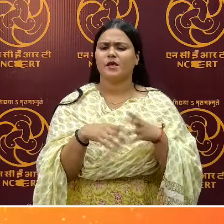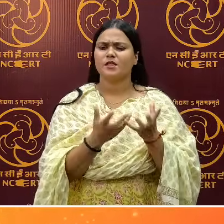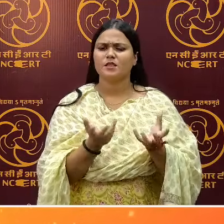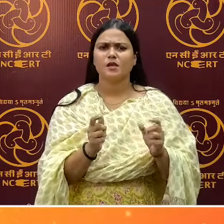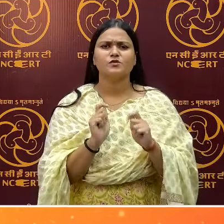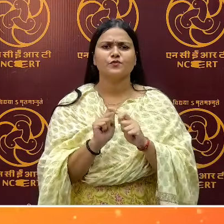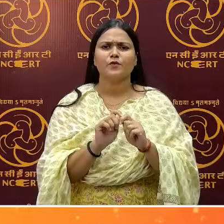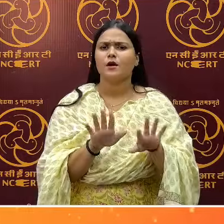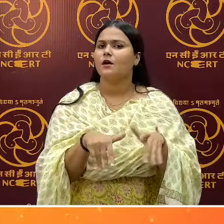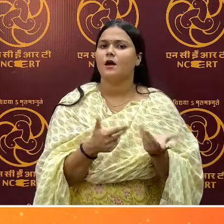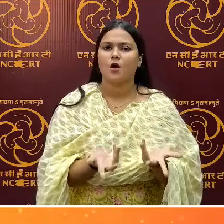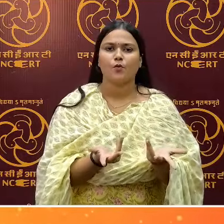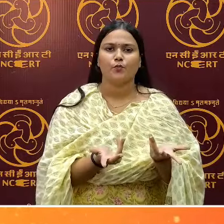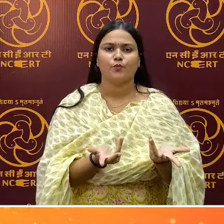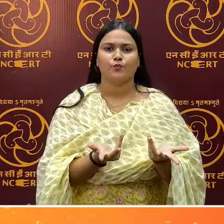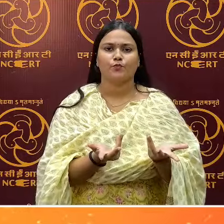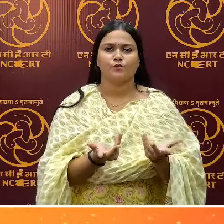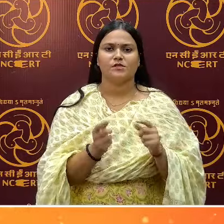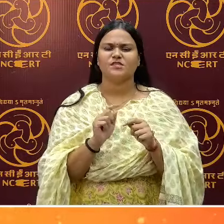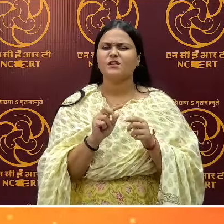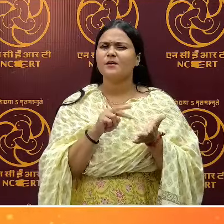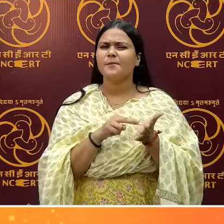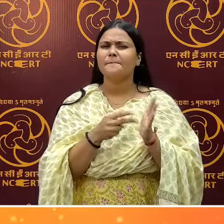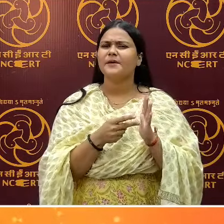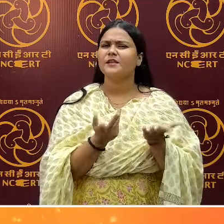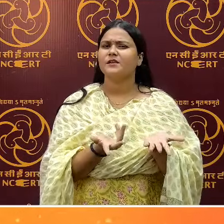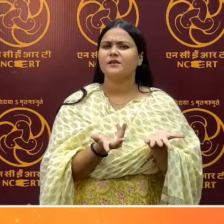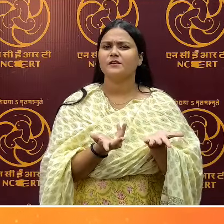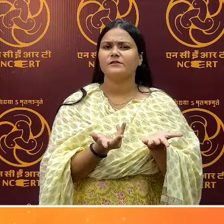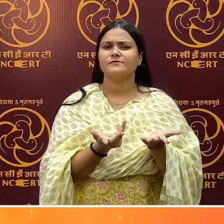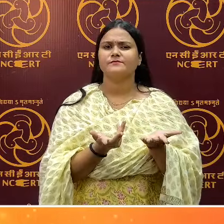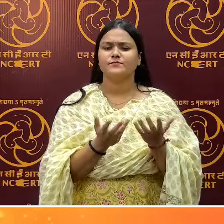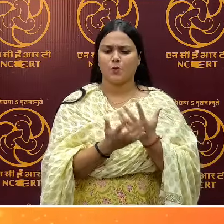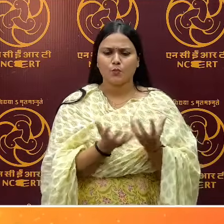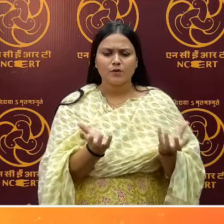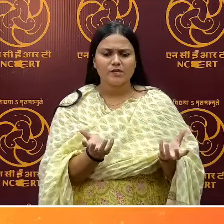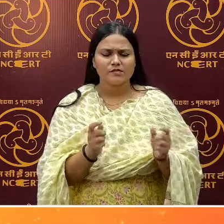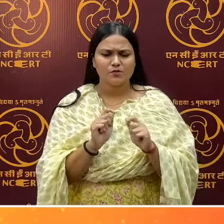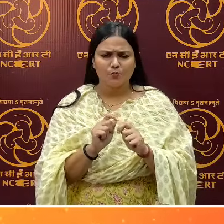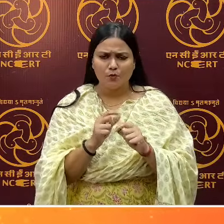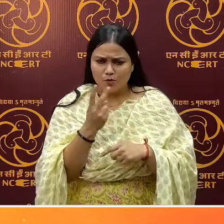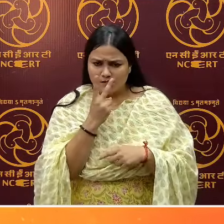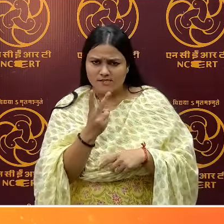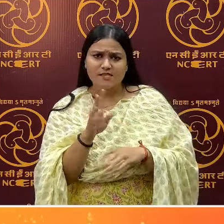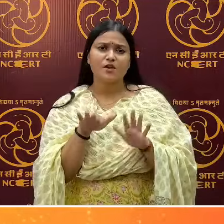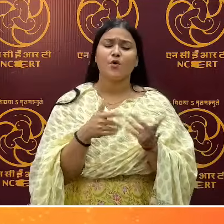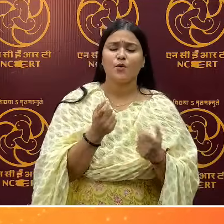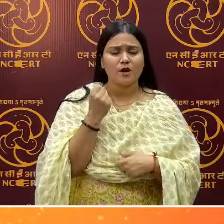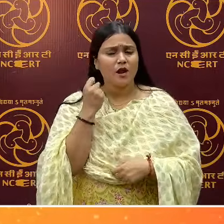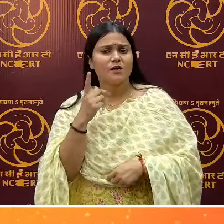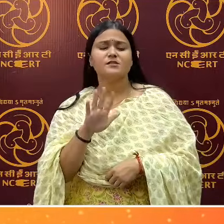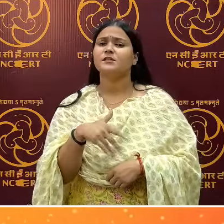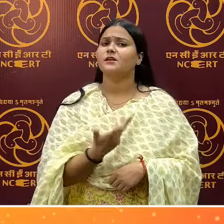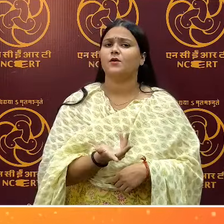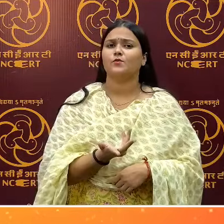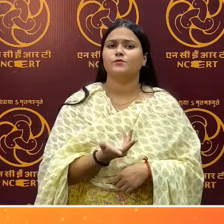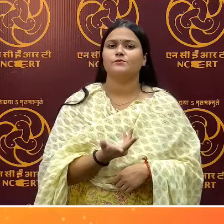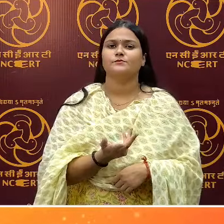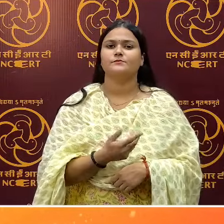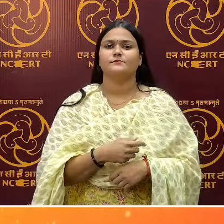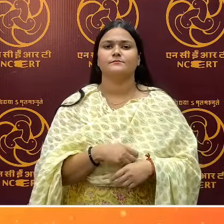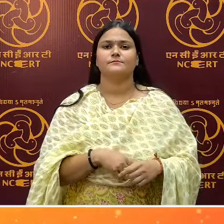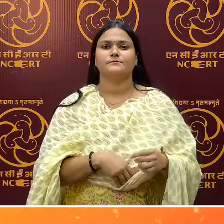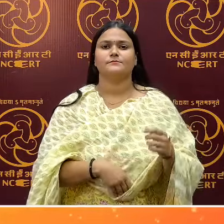to ask you what exactly are those things that we are going to see or understand today? Yes, ma'am.